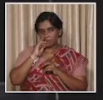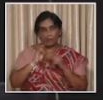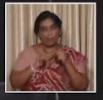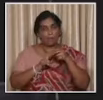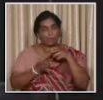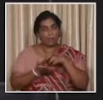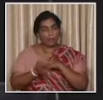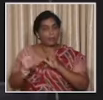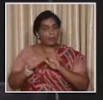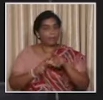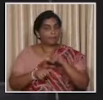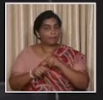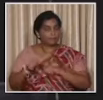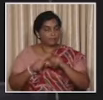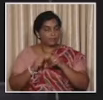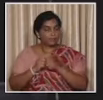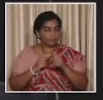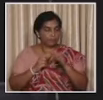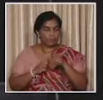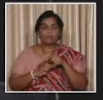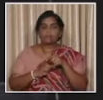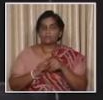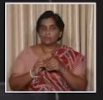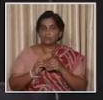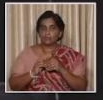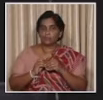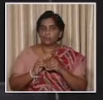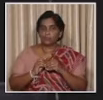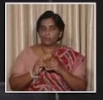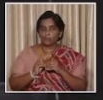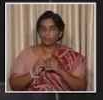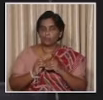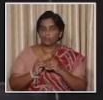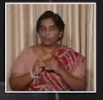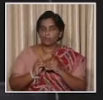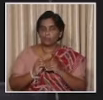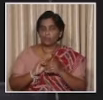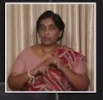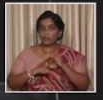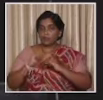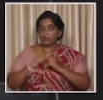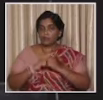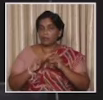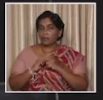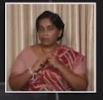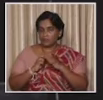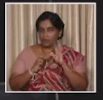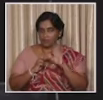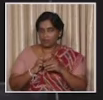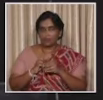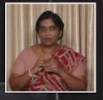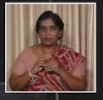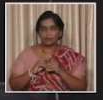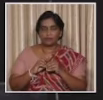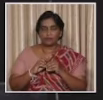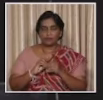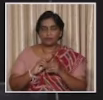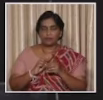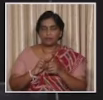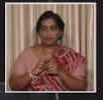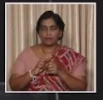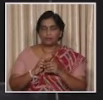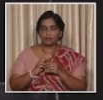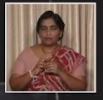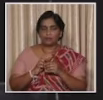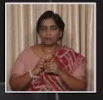able to execute that post the budget. And there's also one fact that was misrepresented. In fact, over the past